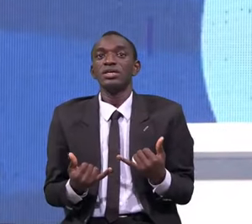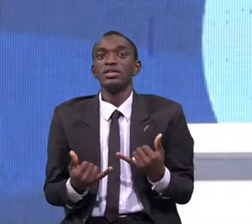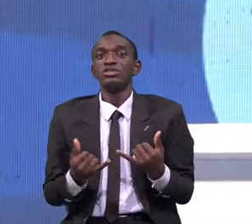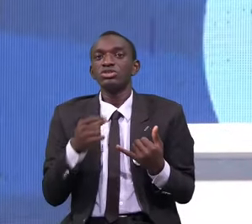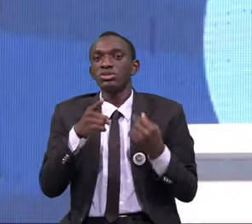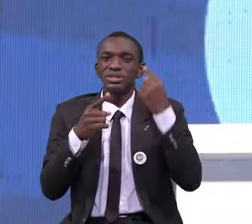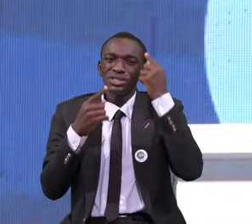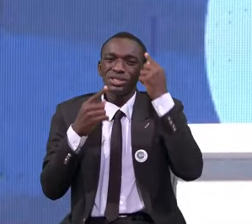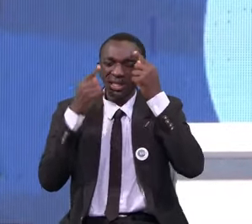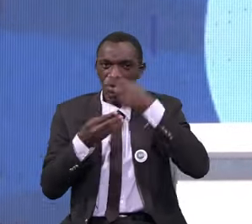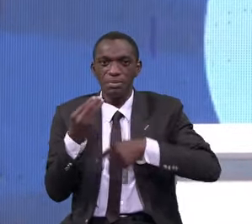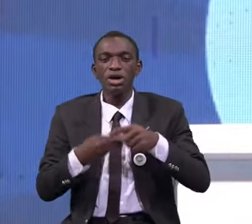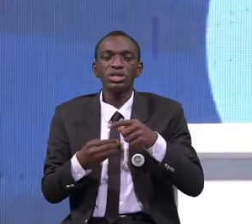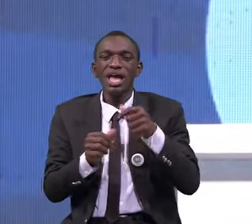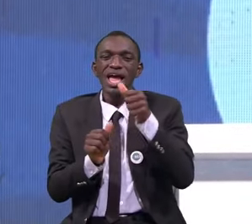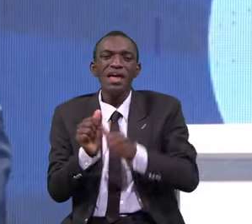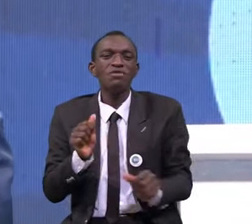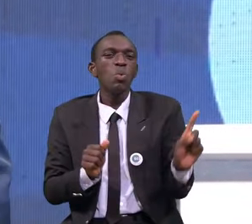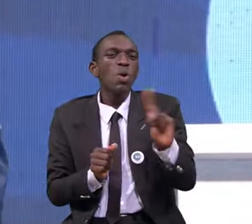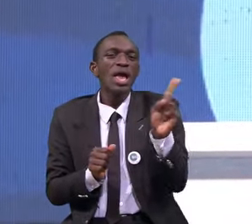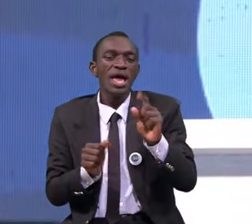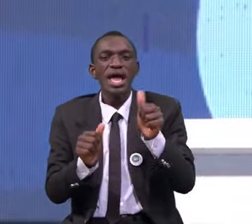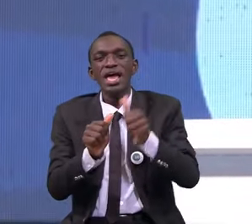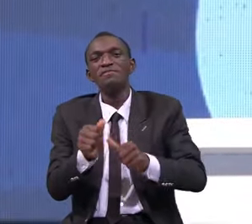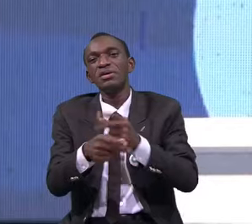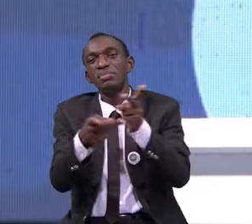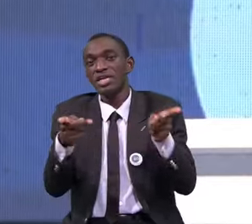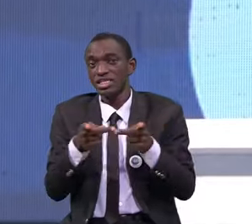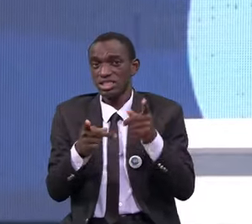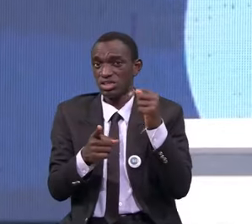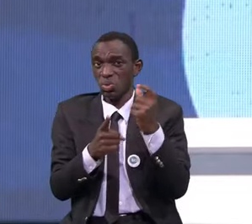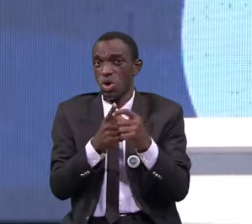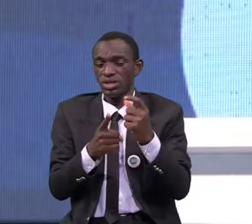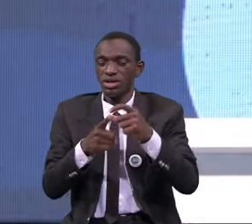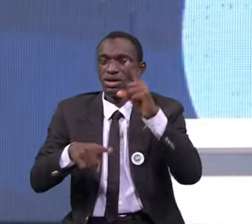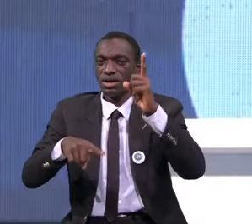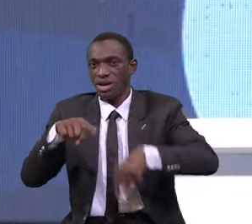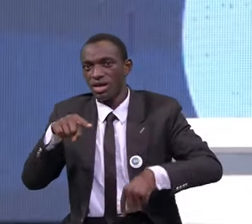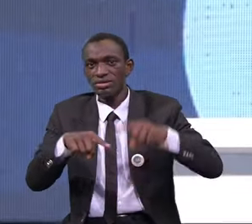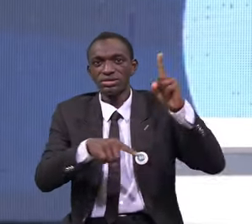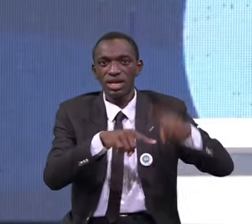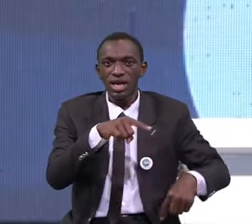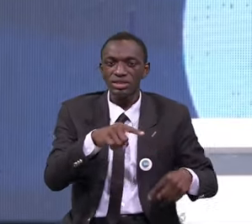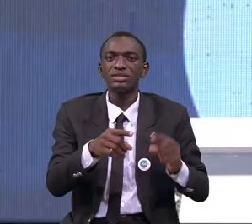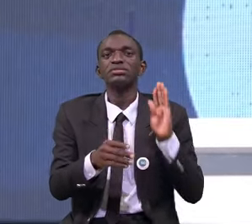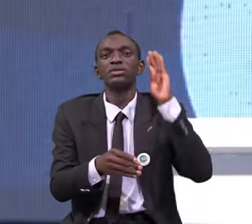about everywhere in your life that word cannot comes in.